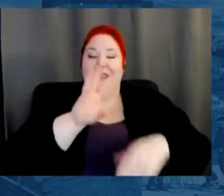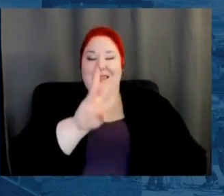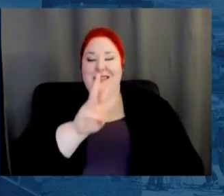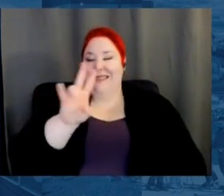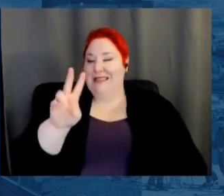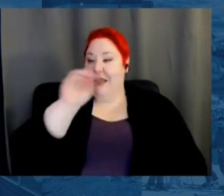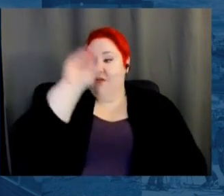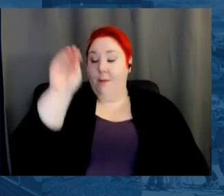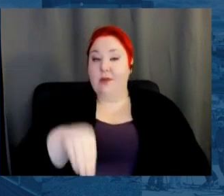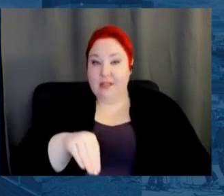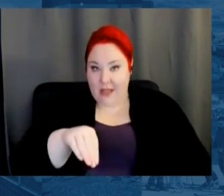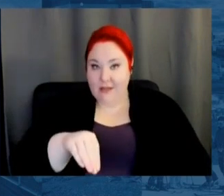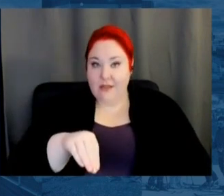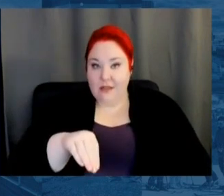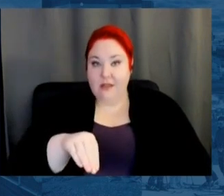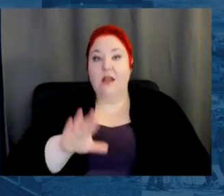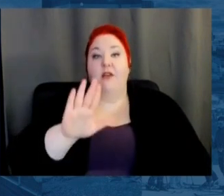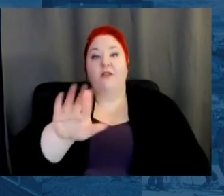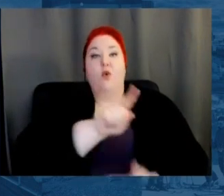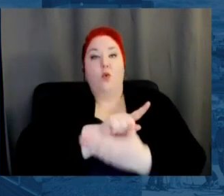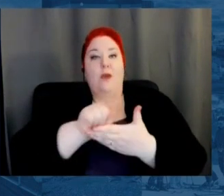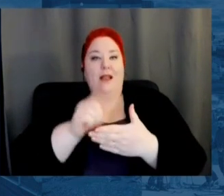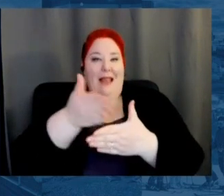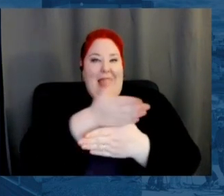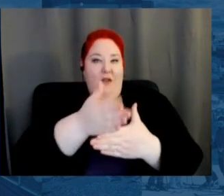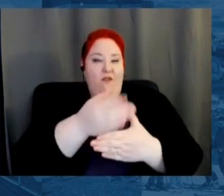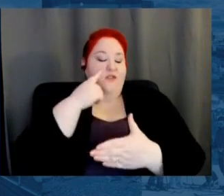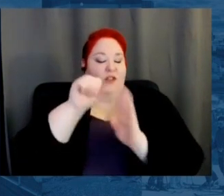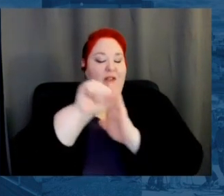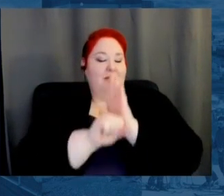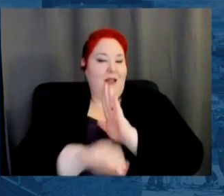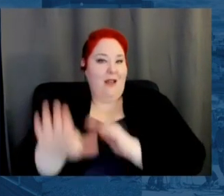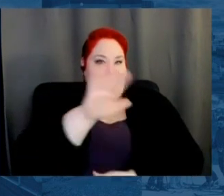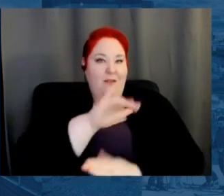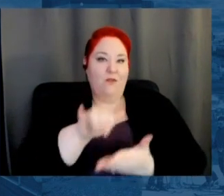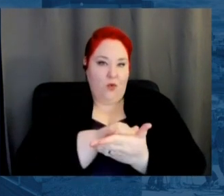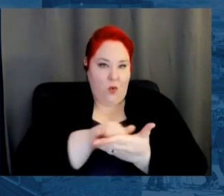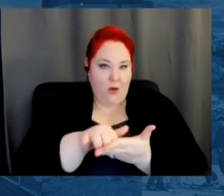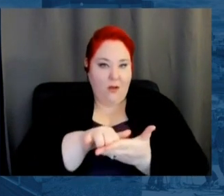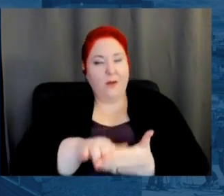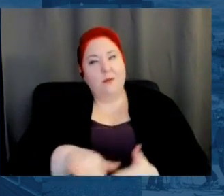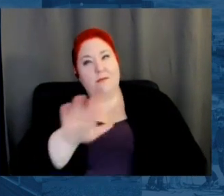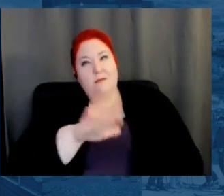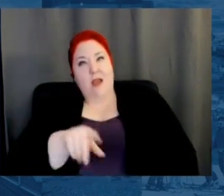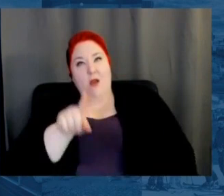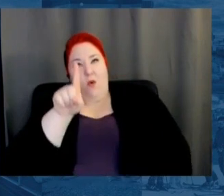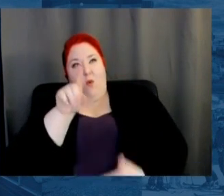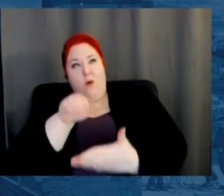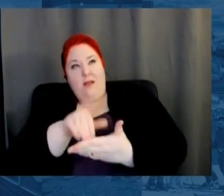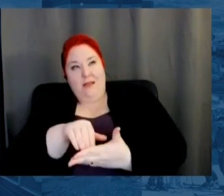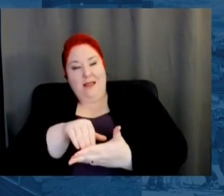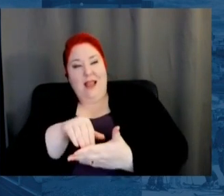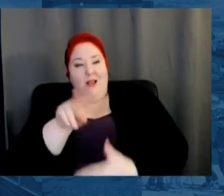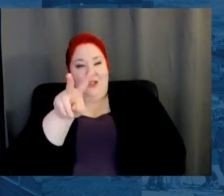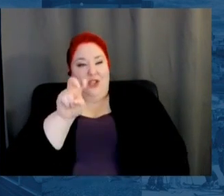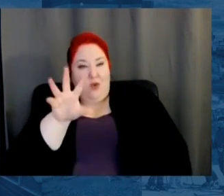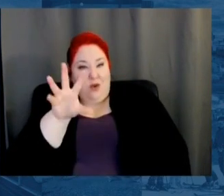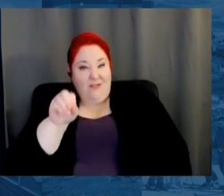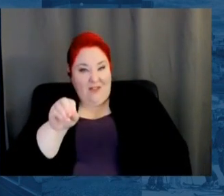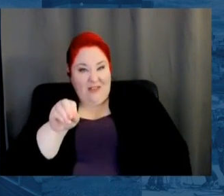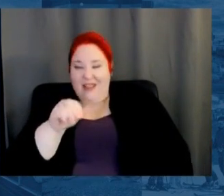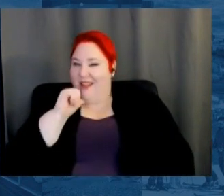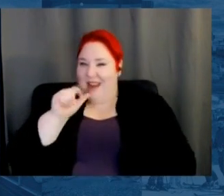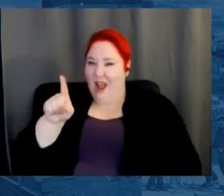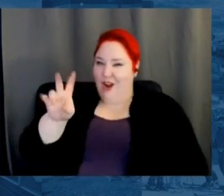67% of the weekly average for the state of New York, which comes out to about $1,250 a week instead of